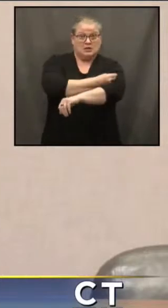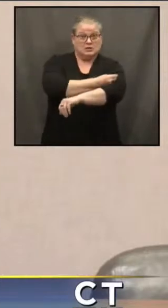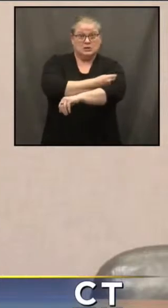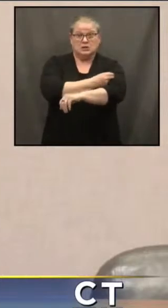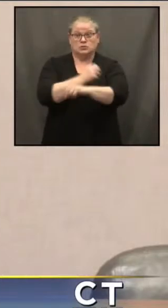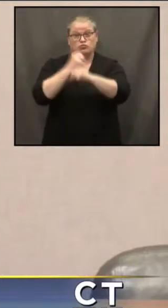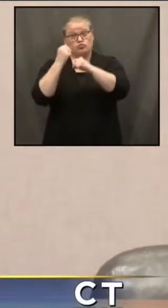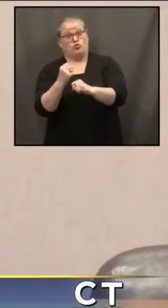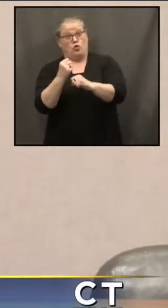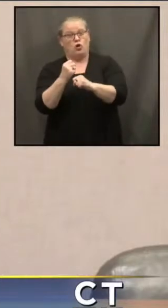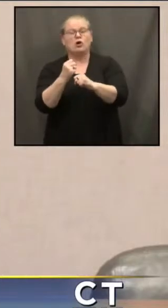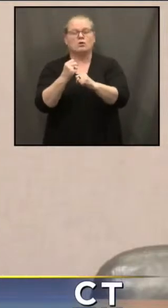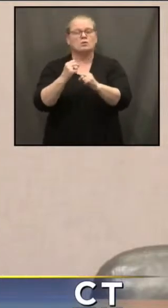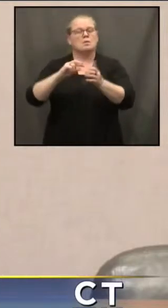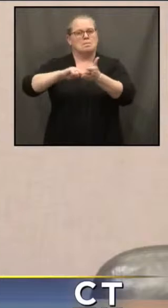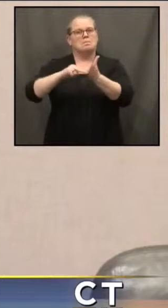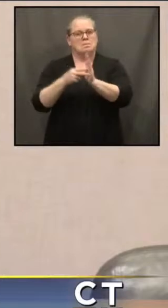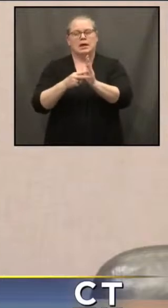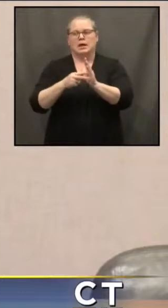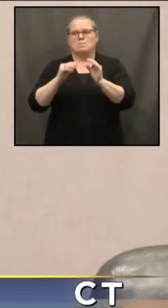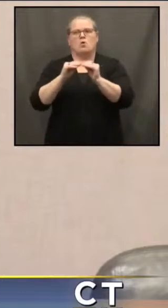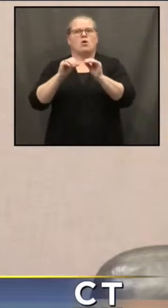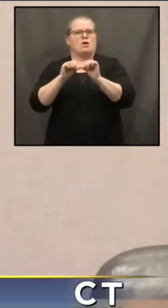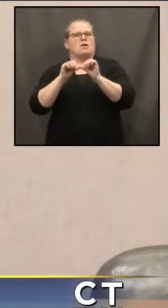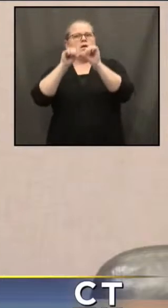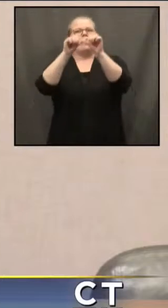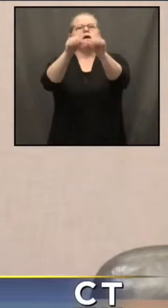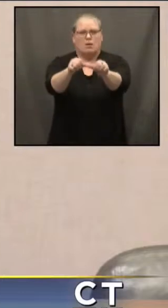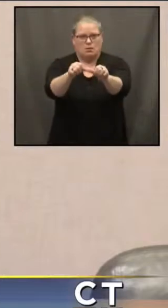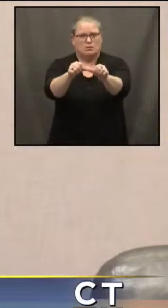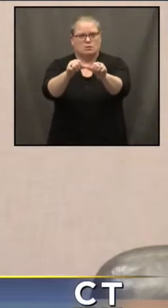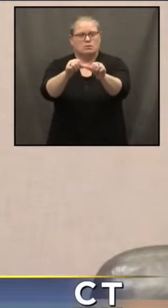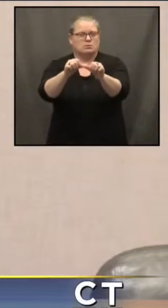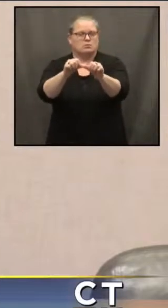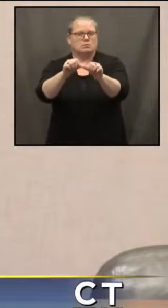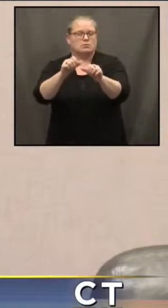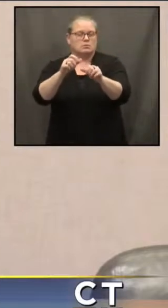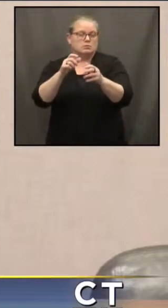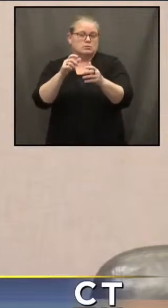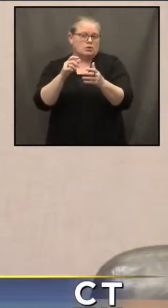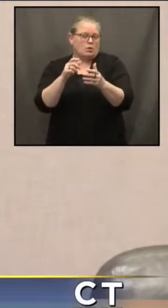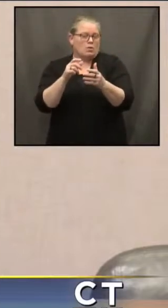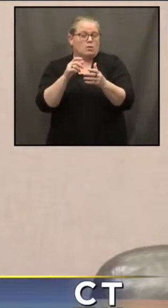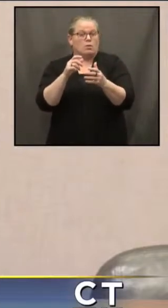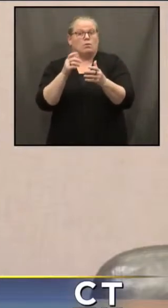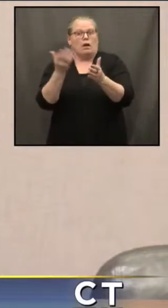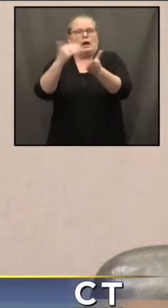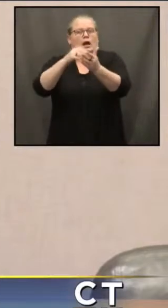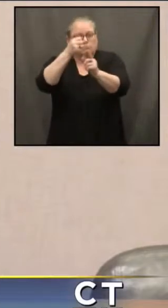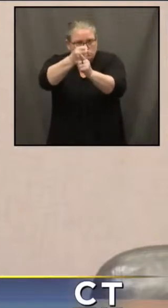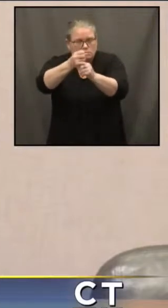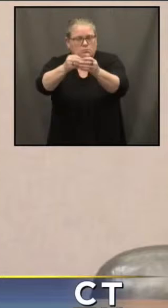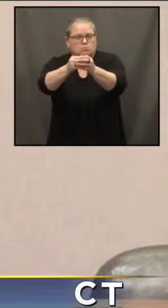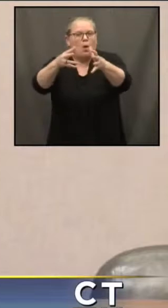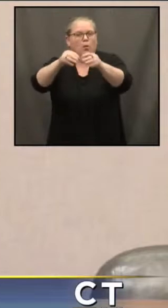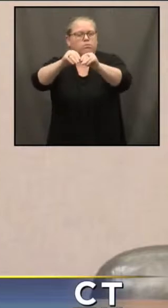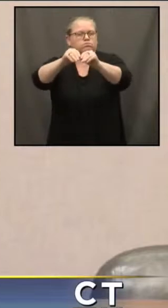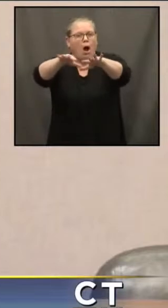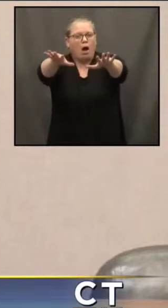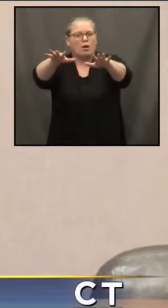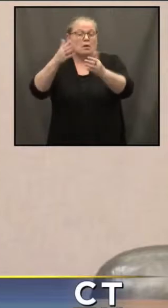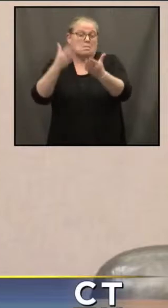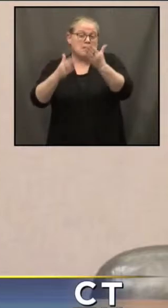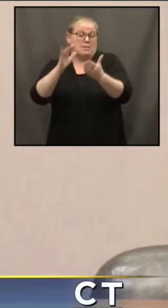before we get another small flare-up. And by then we'll have more of a sense of when we may need another shot potentially for